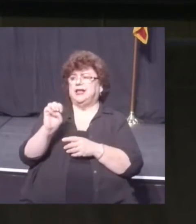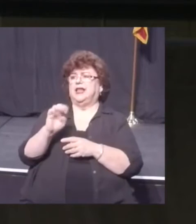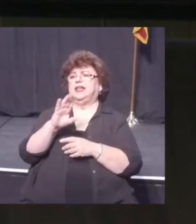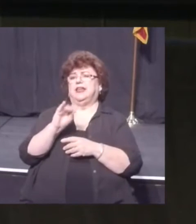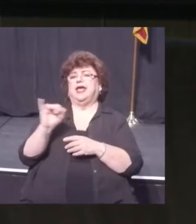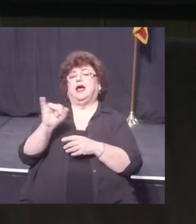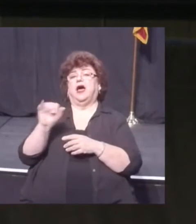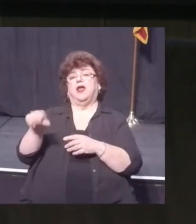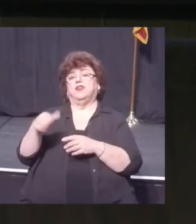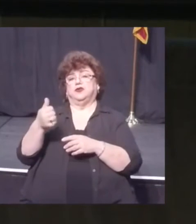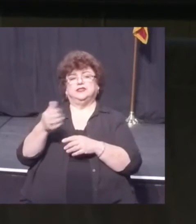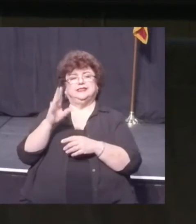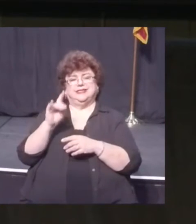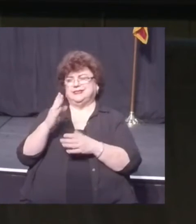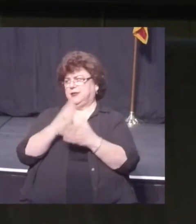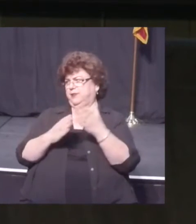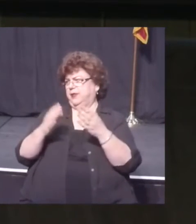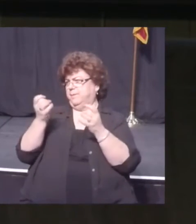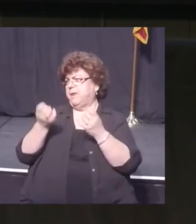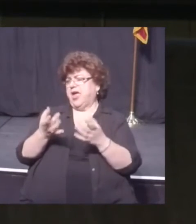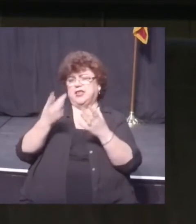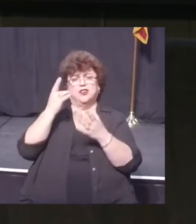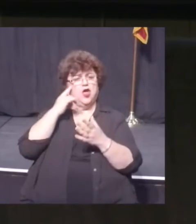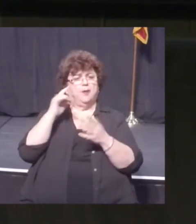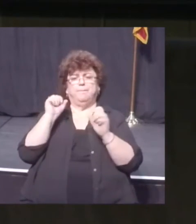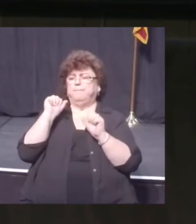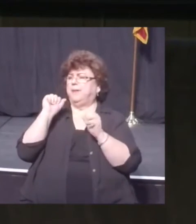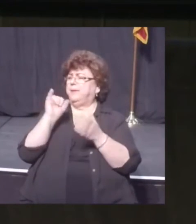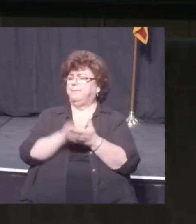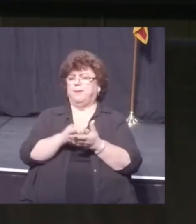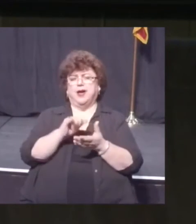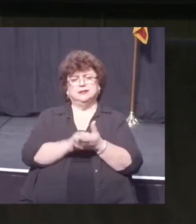others, did something many thought was impossible.